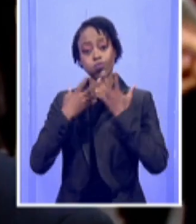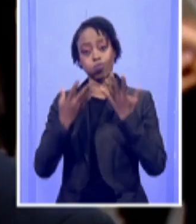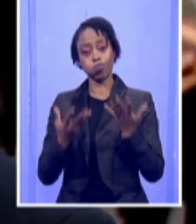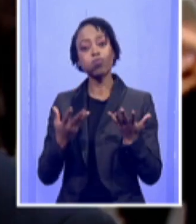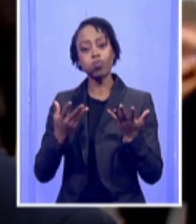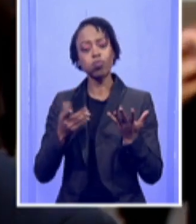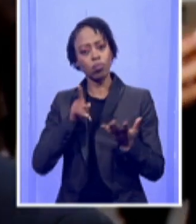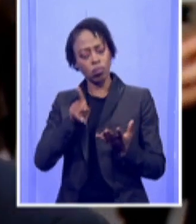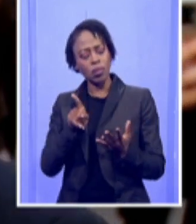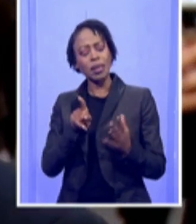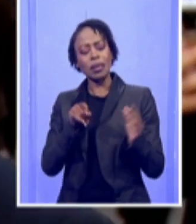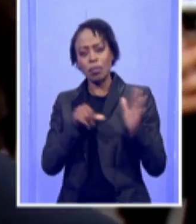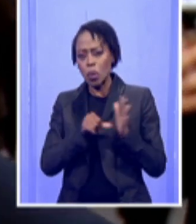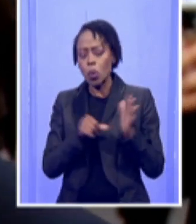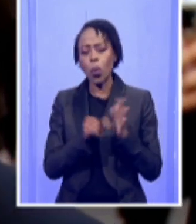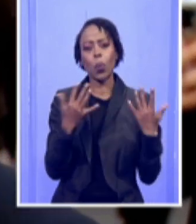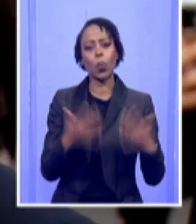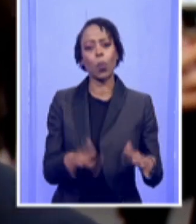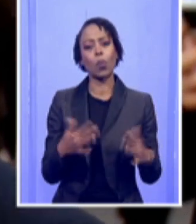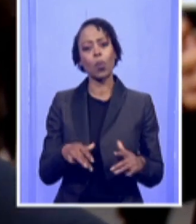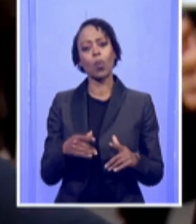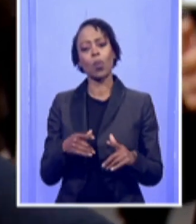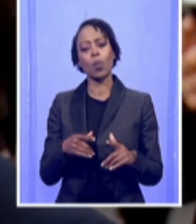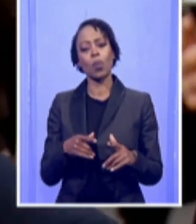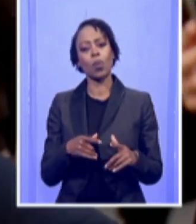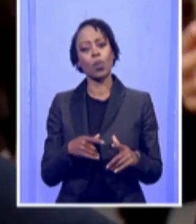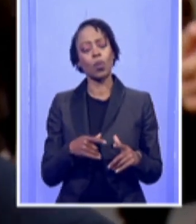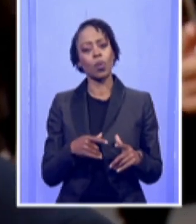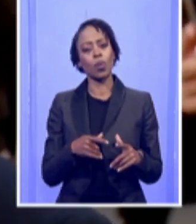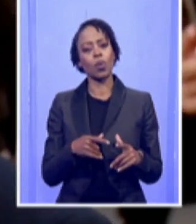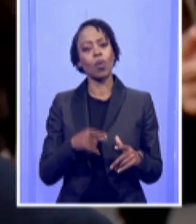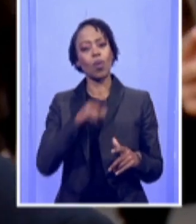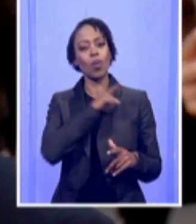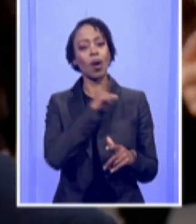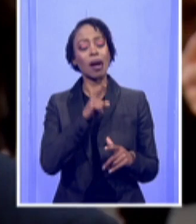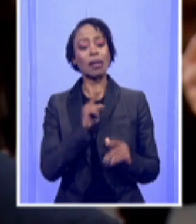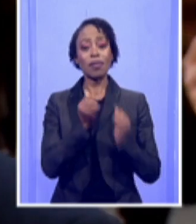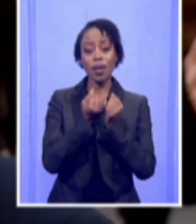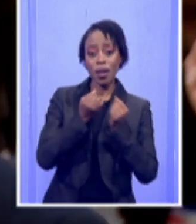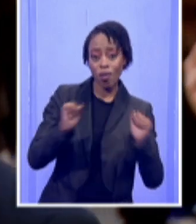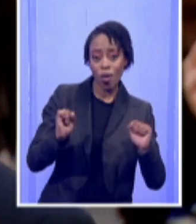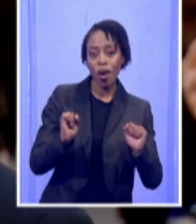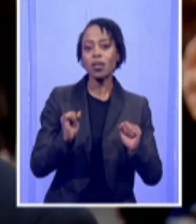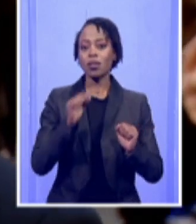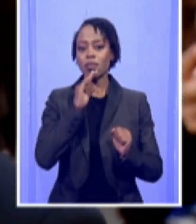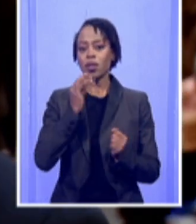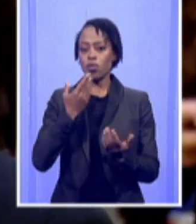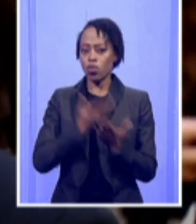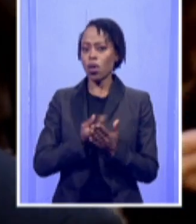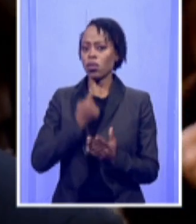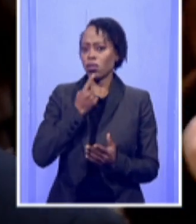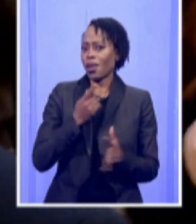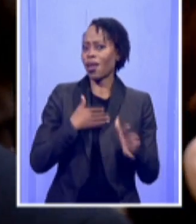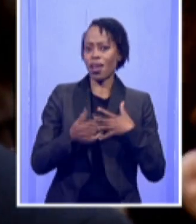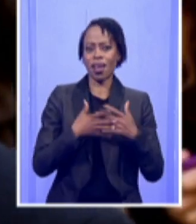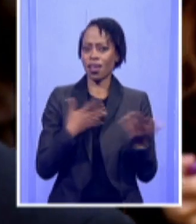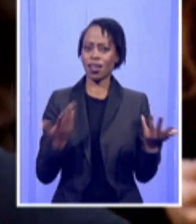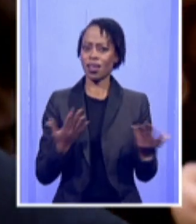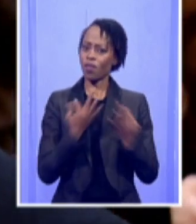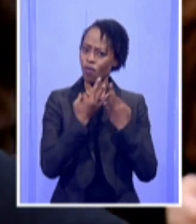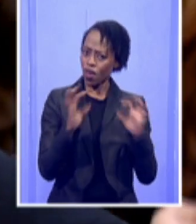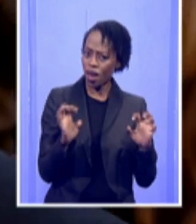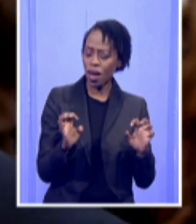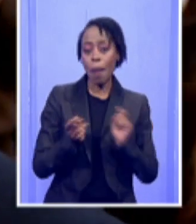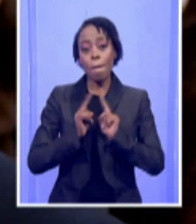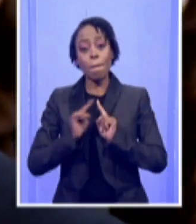a cornerstone. You might even say the cornerstone of a well-functioning democracy, and that's extremely important. Now the question is when